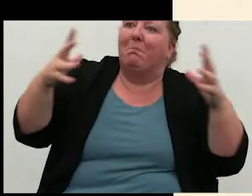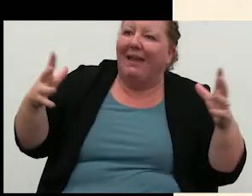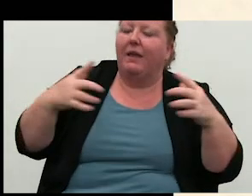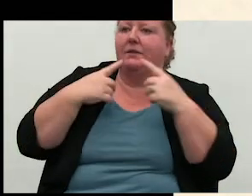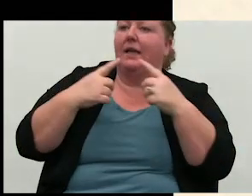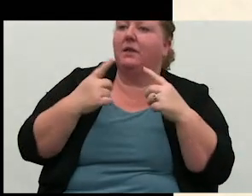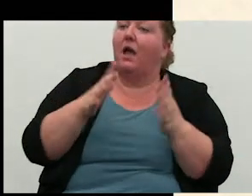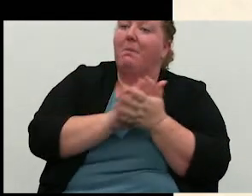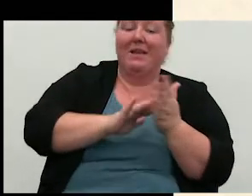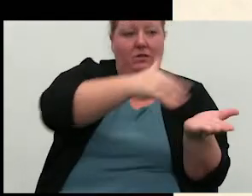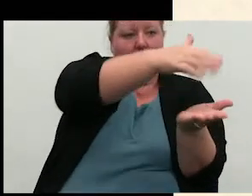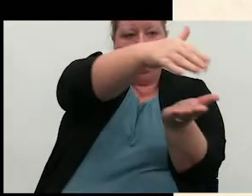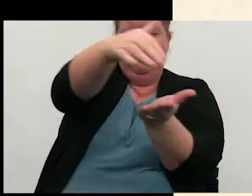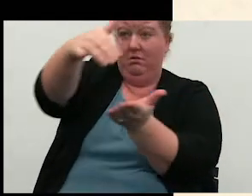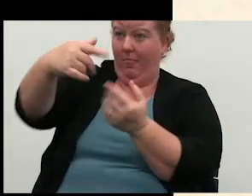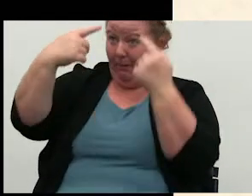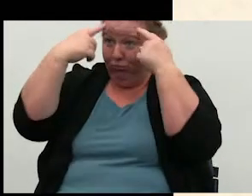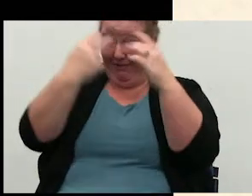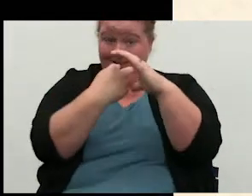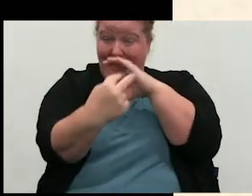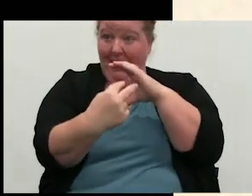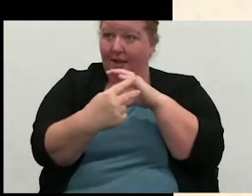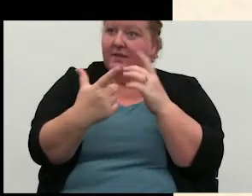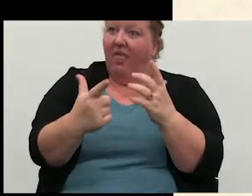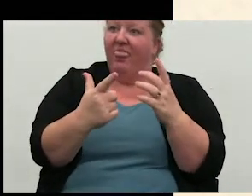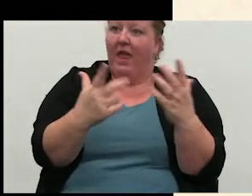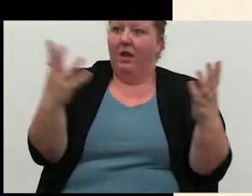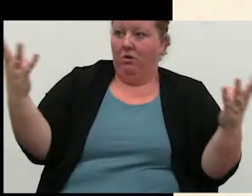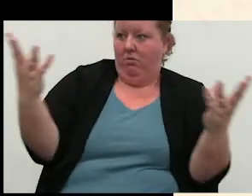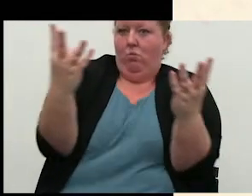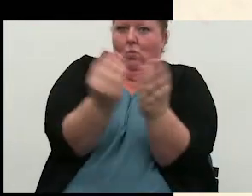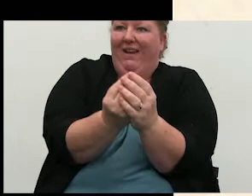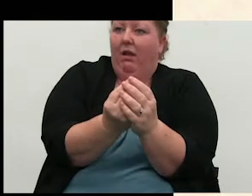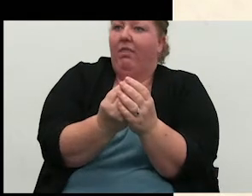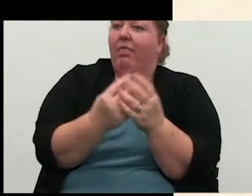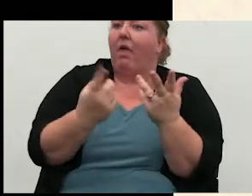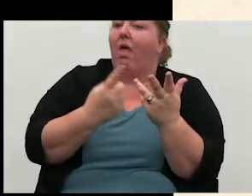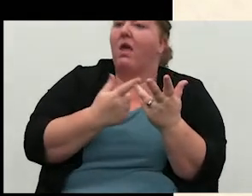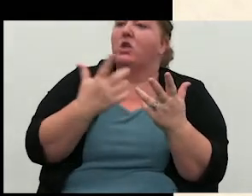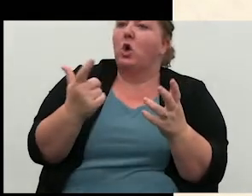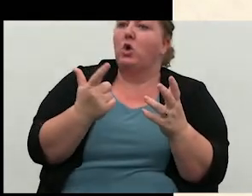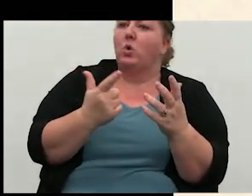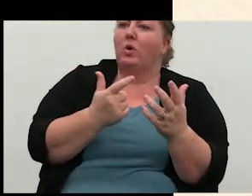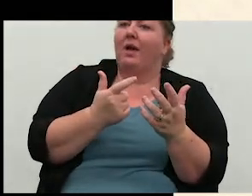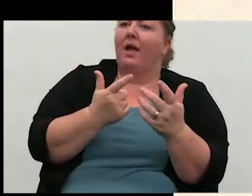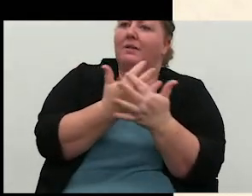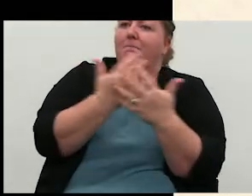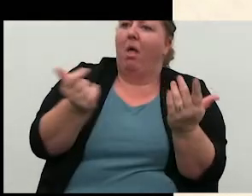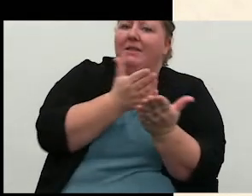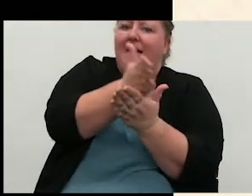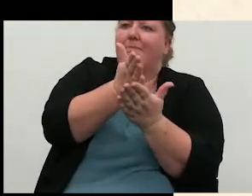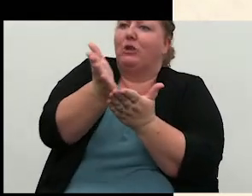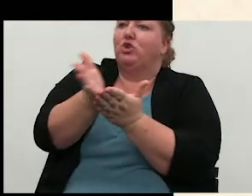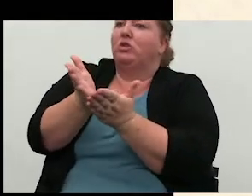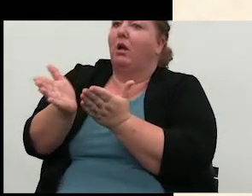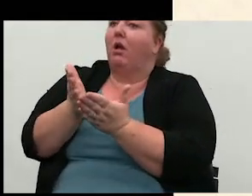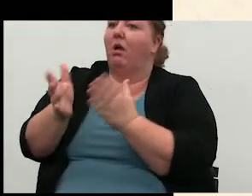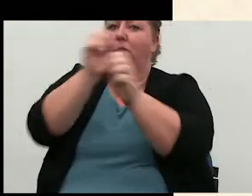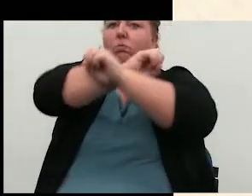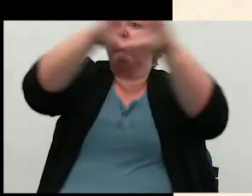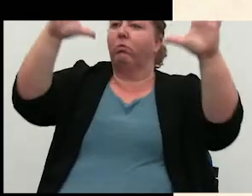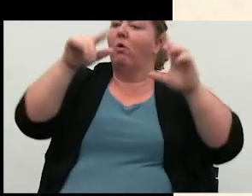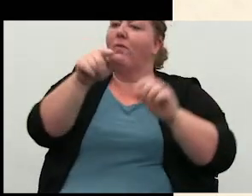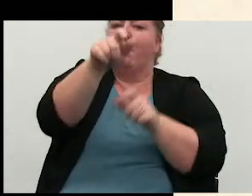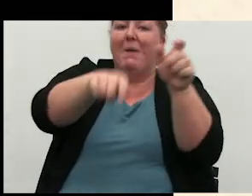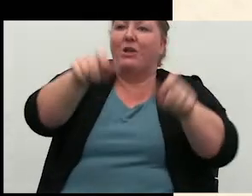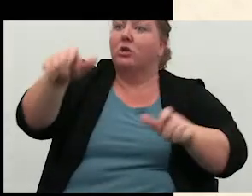the brain scans and I put them together with other things to get a multi-dimensional picture of the patient. So in this case, it